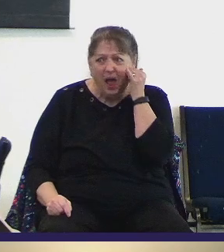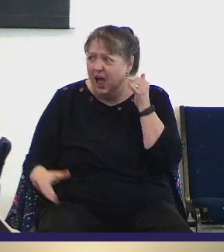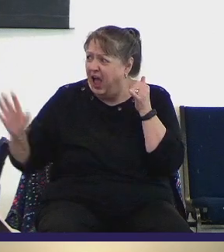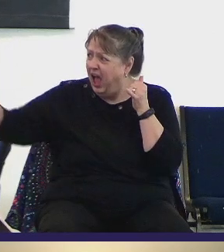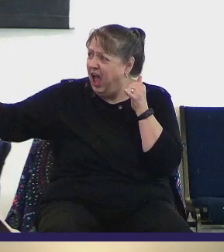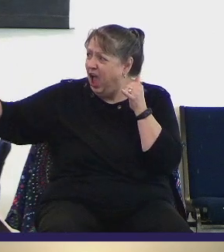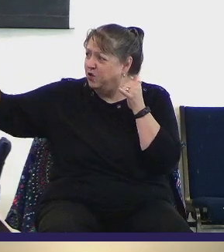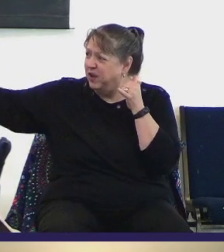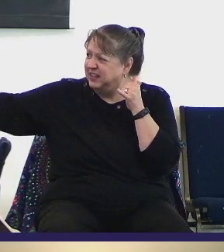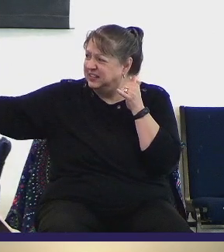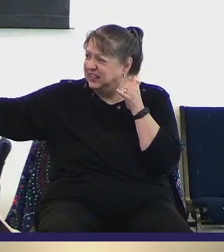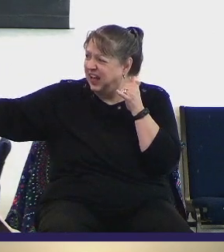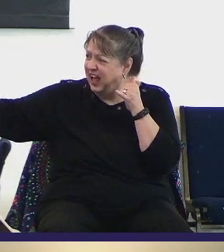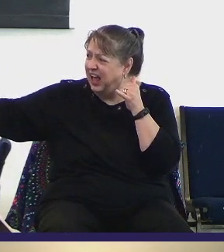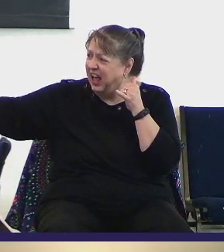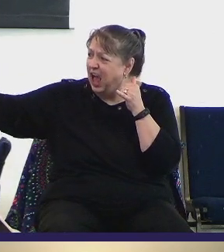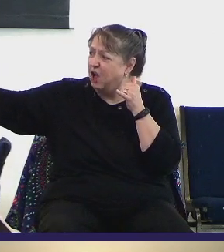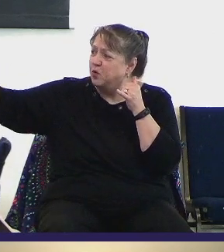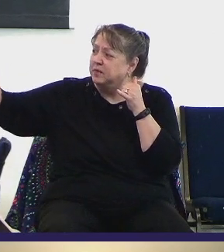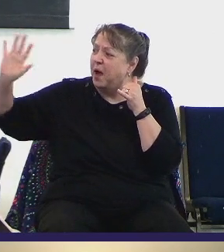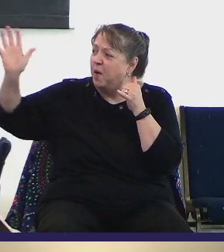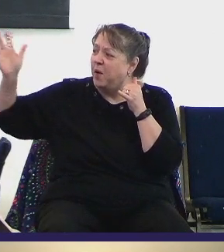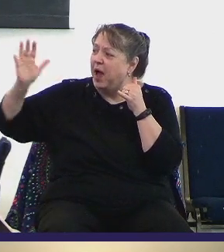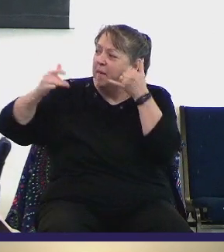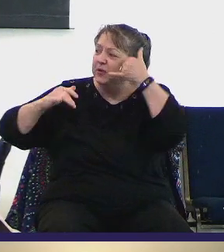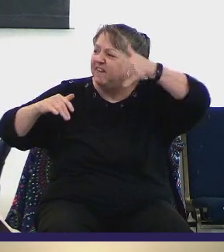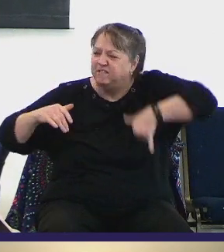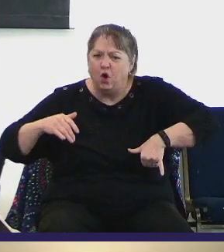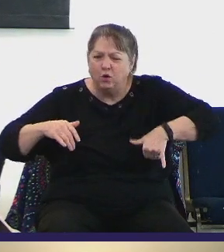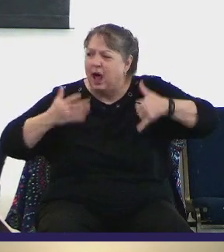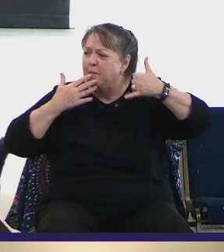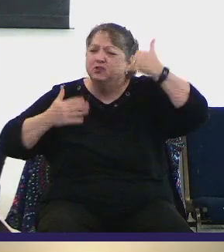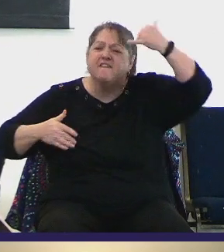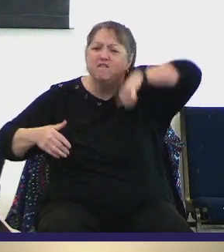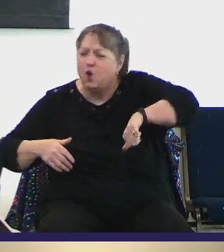Chris! Hey, let me talk to you. Put the cell phone away a second.